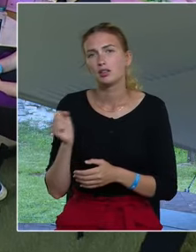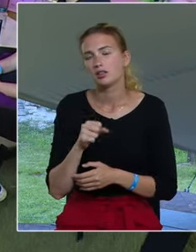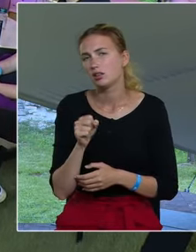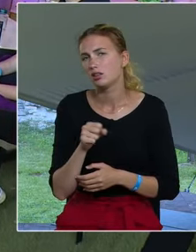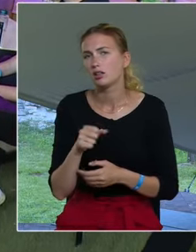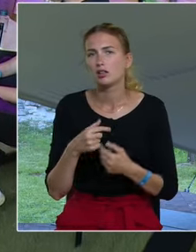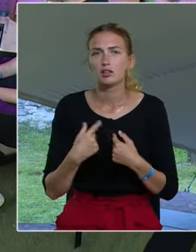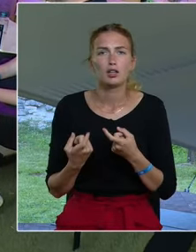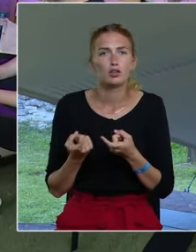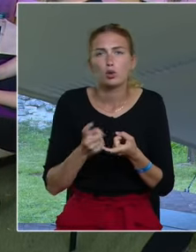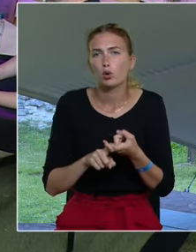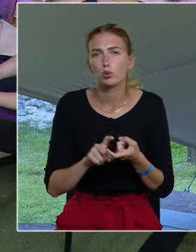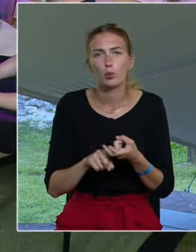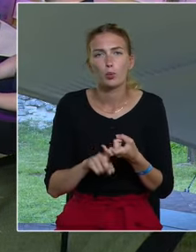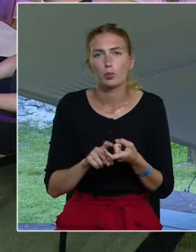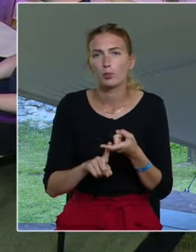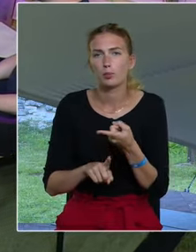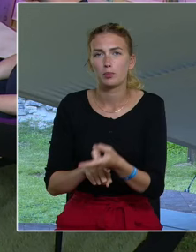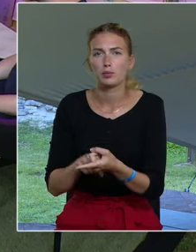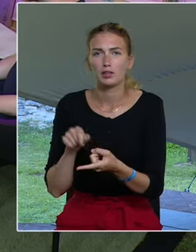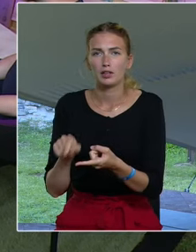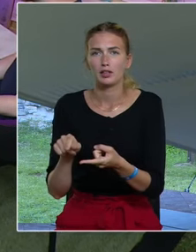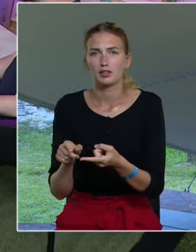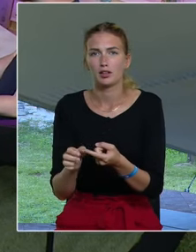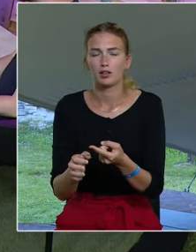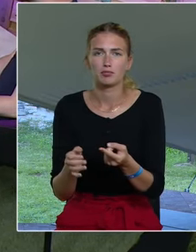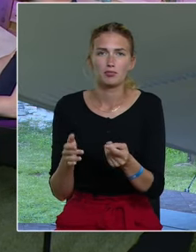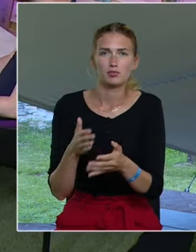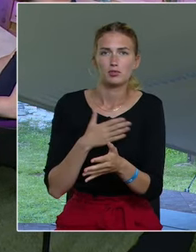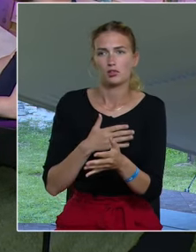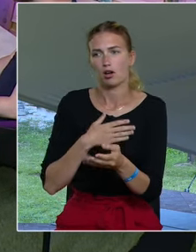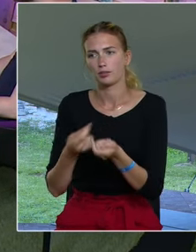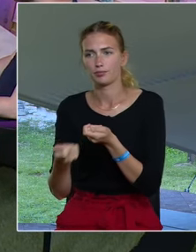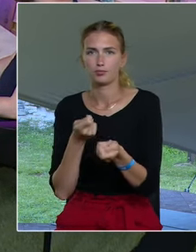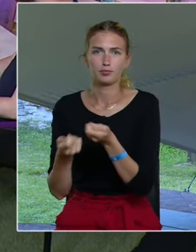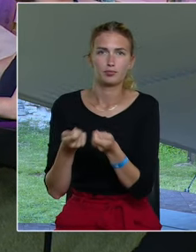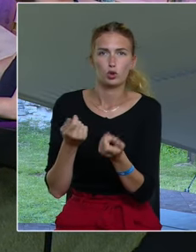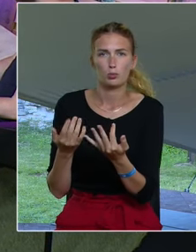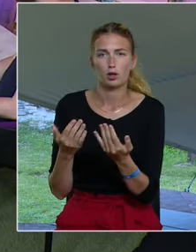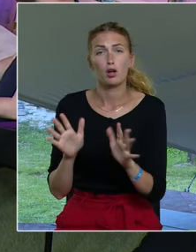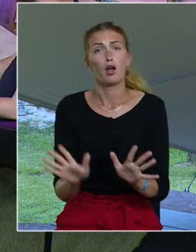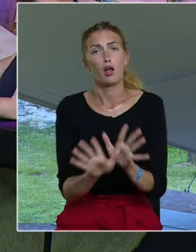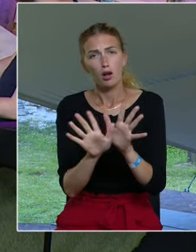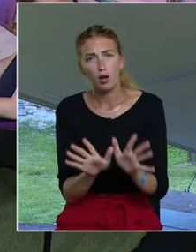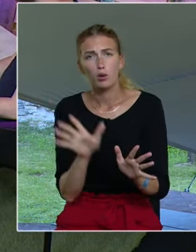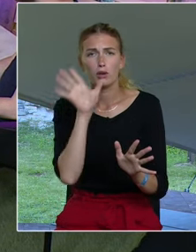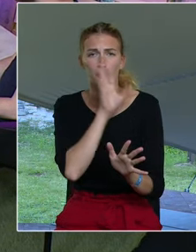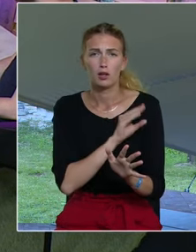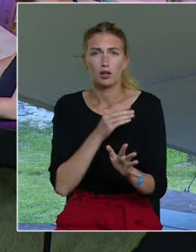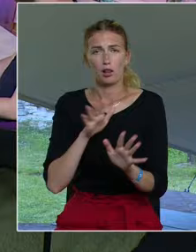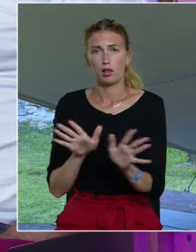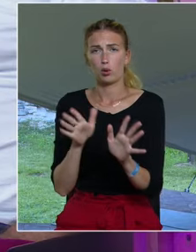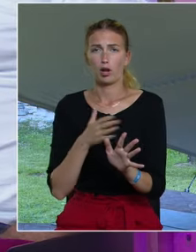it depends on how big of operation you want to run. You can do it in an afternoon. You can use Microsoft Paint to